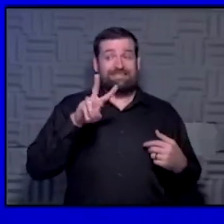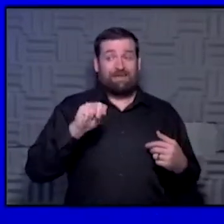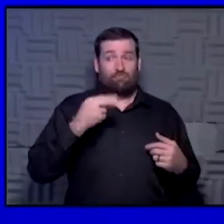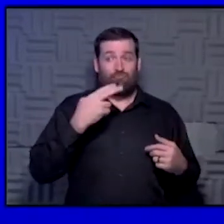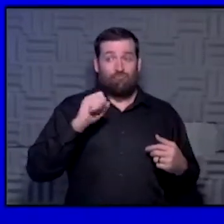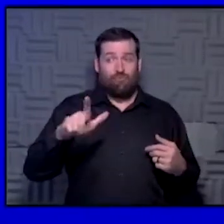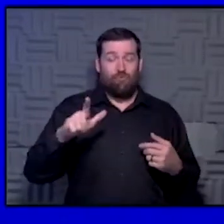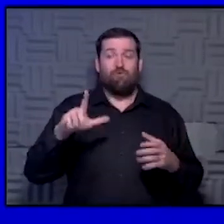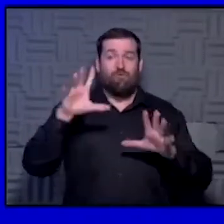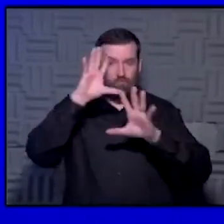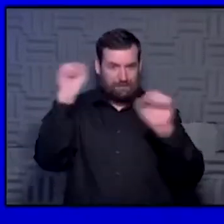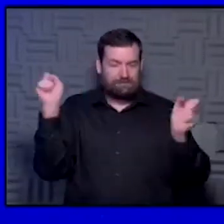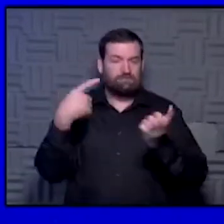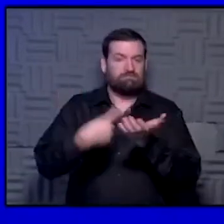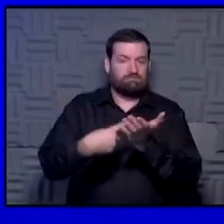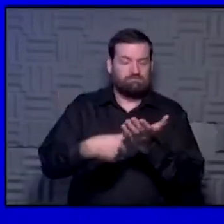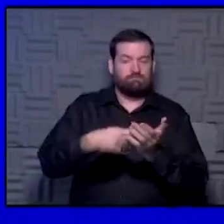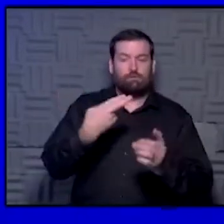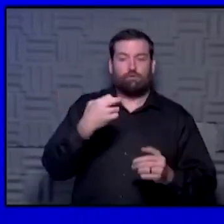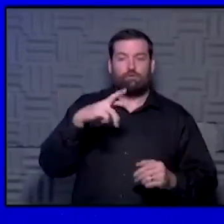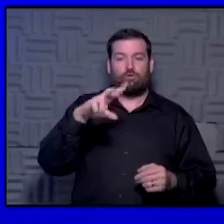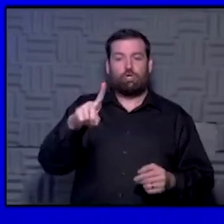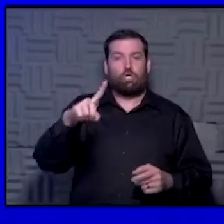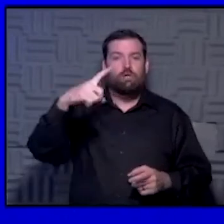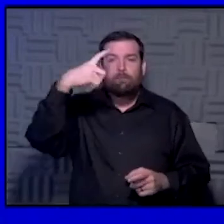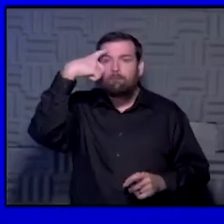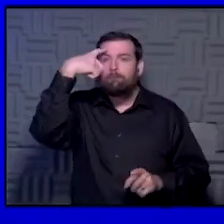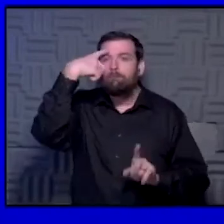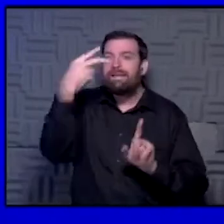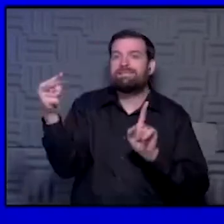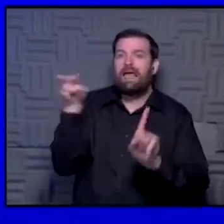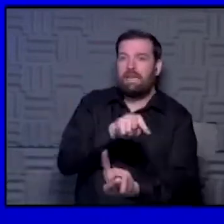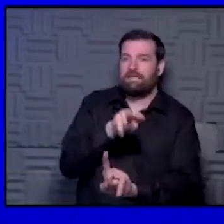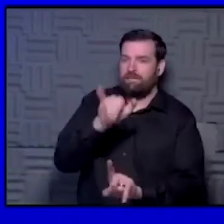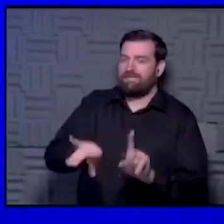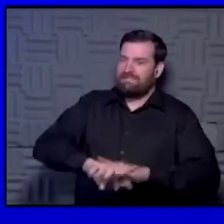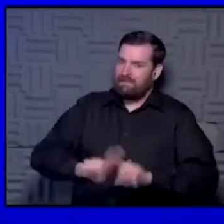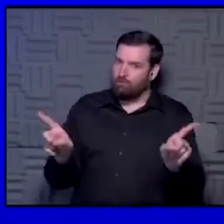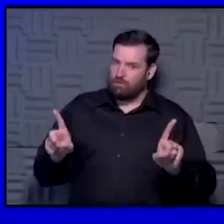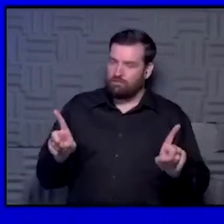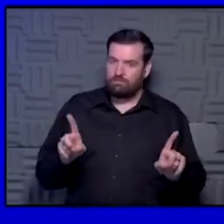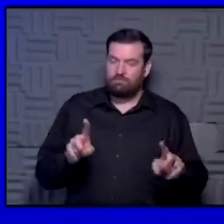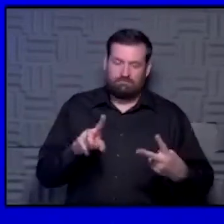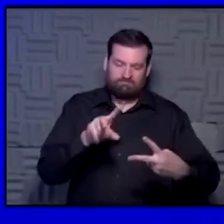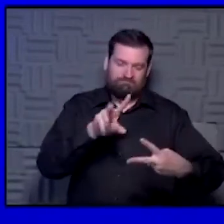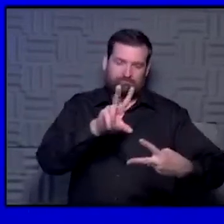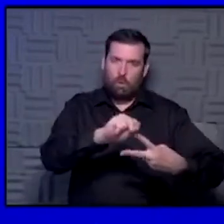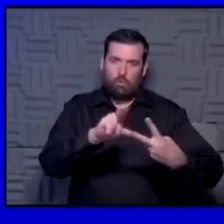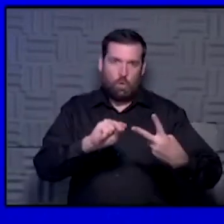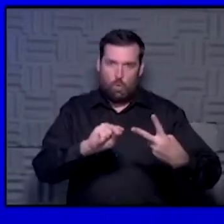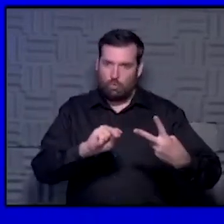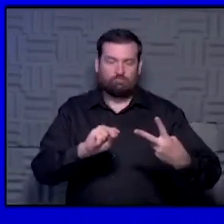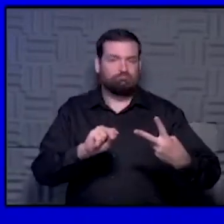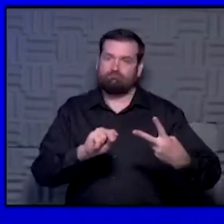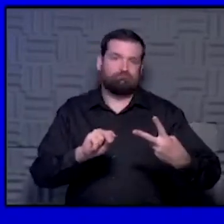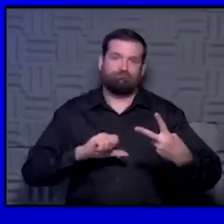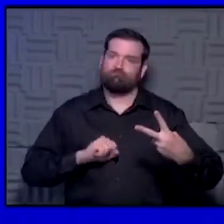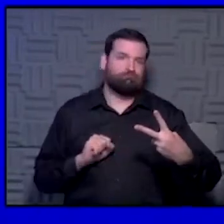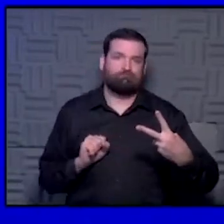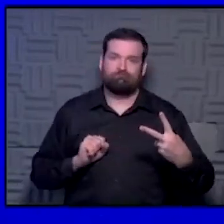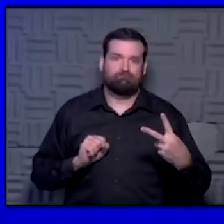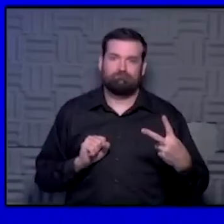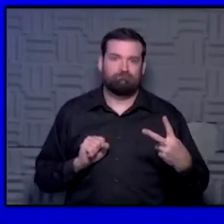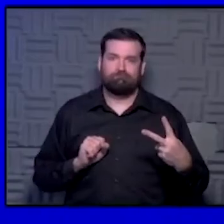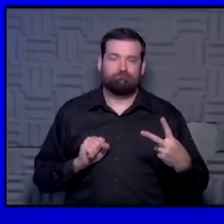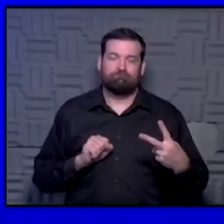president did talk about herd mentality. That is something completely different. I'm going to say no for both of those, herd immunity and the virus is disappearing